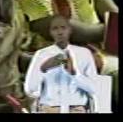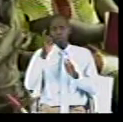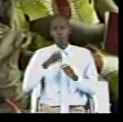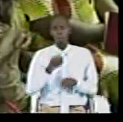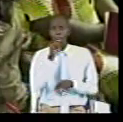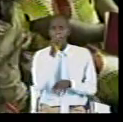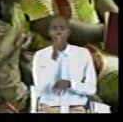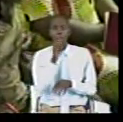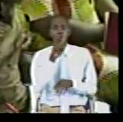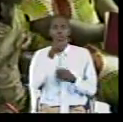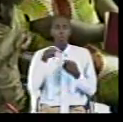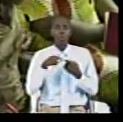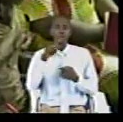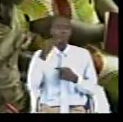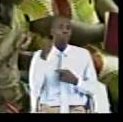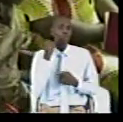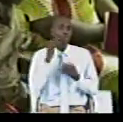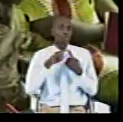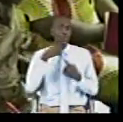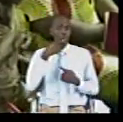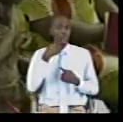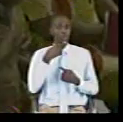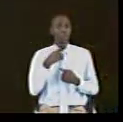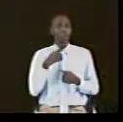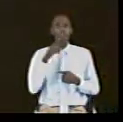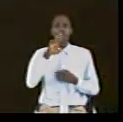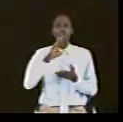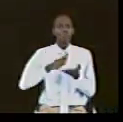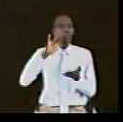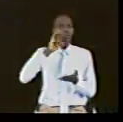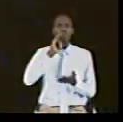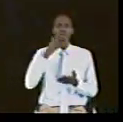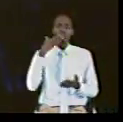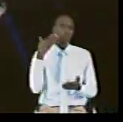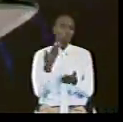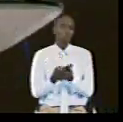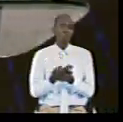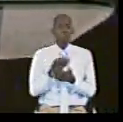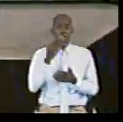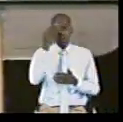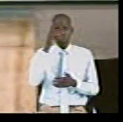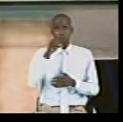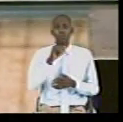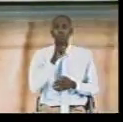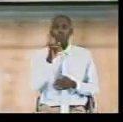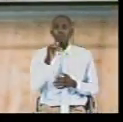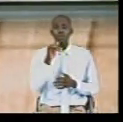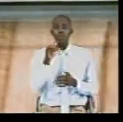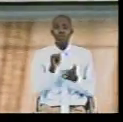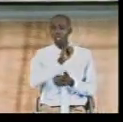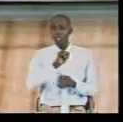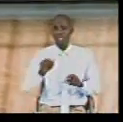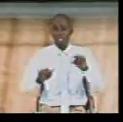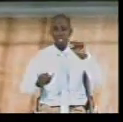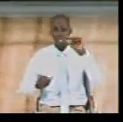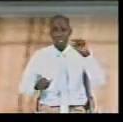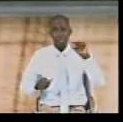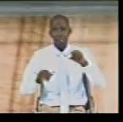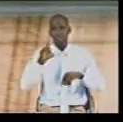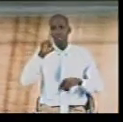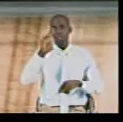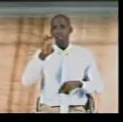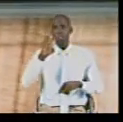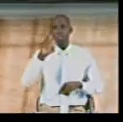Your glorying is not good. Know ye not that a little leaven leaveneth the whole lump?